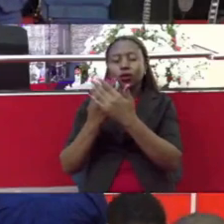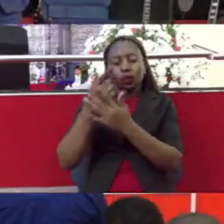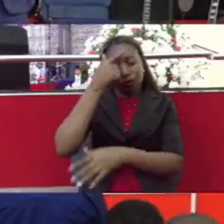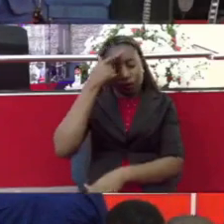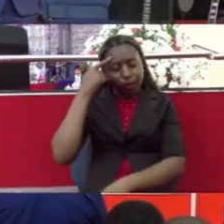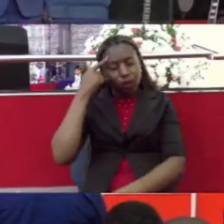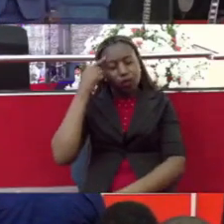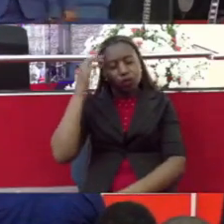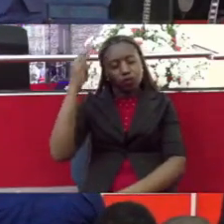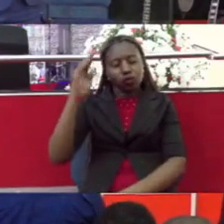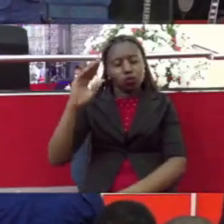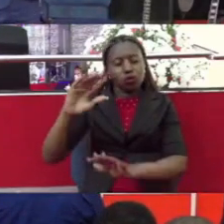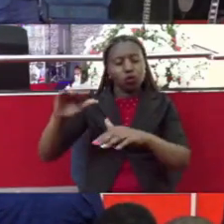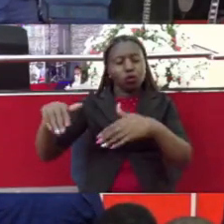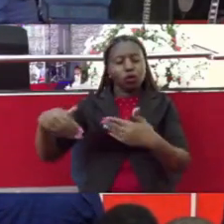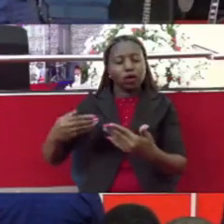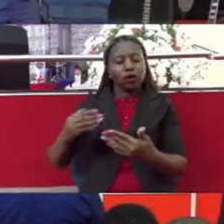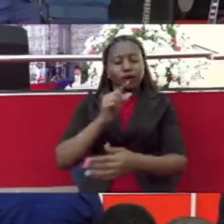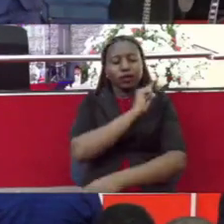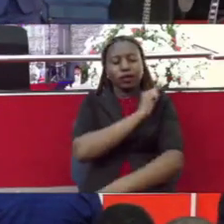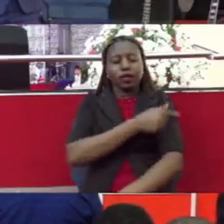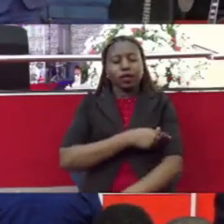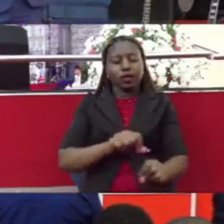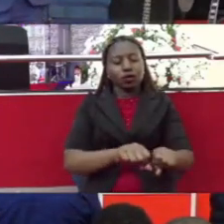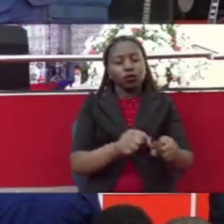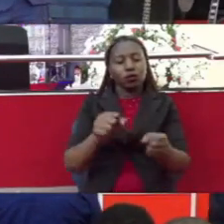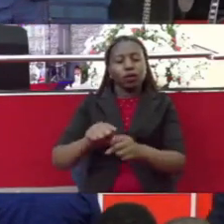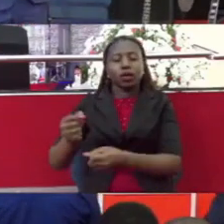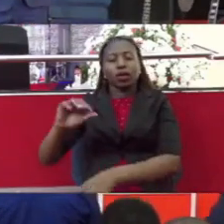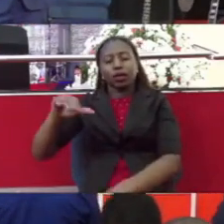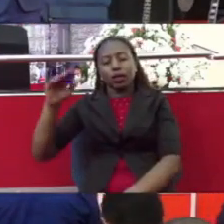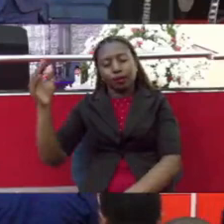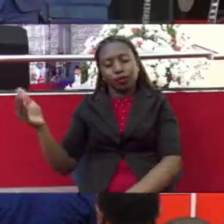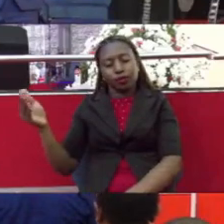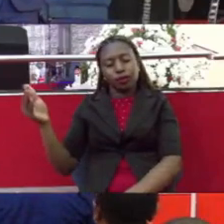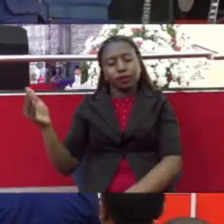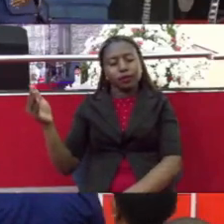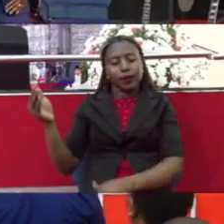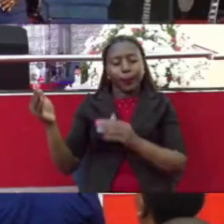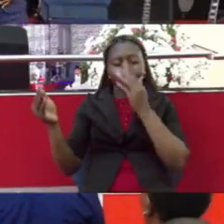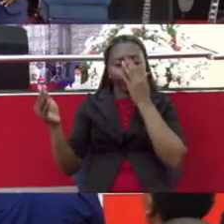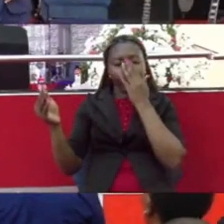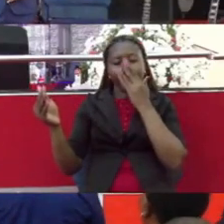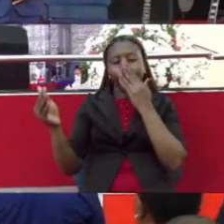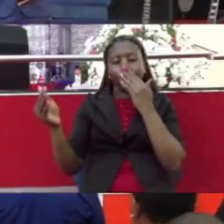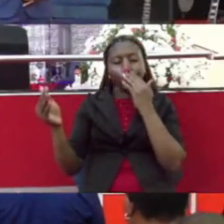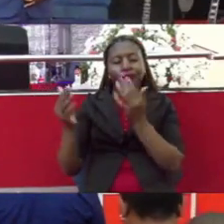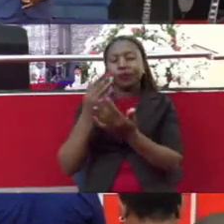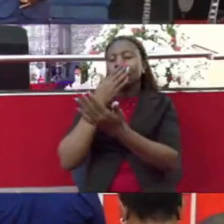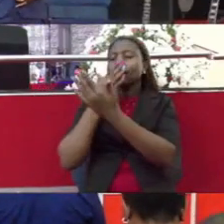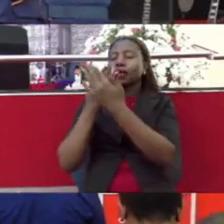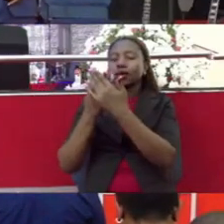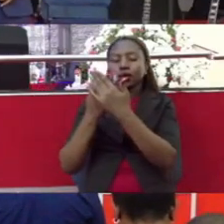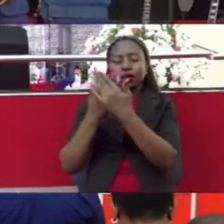the grace to thresh mountains. Asante kwa sababu umetuachia neema ya kuweza kudidimiza milima yote, milima. And thank you, Jehovah God, because of